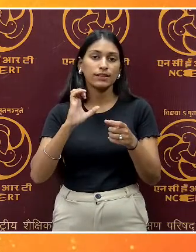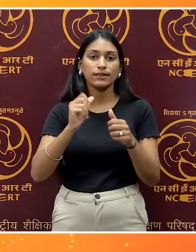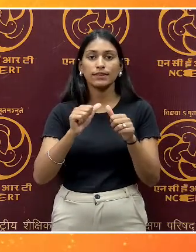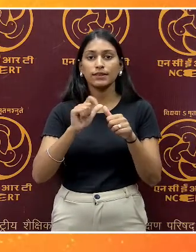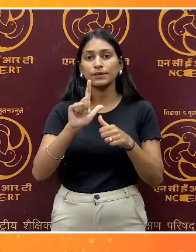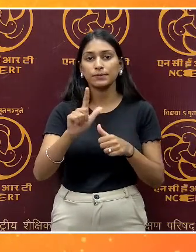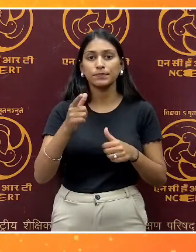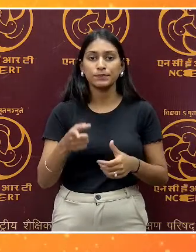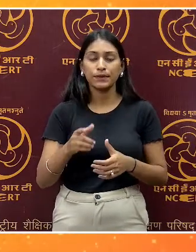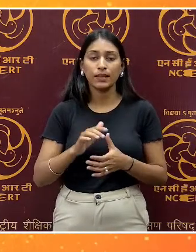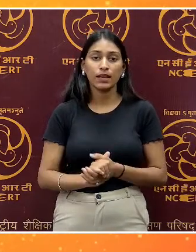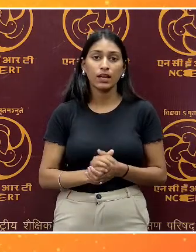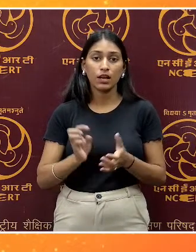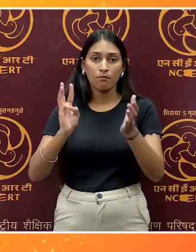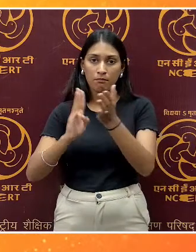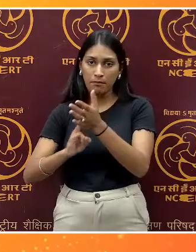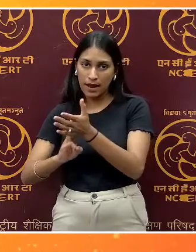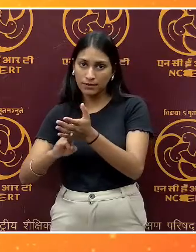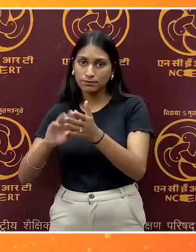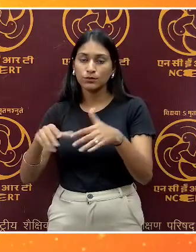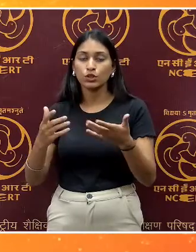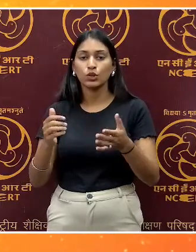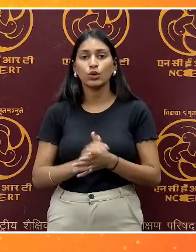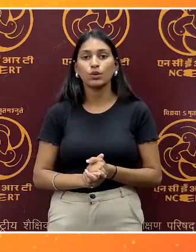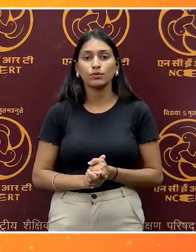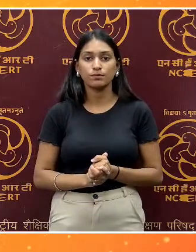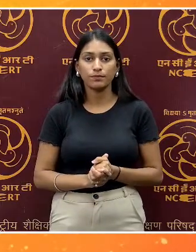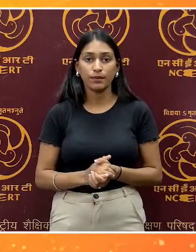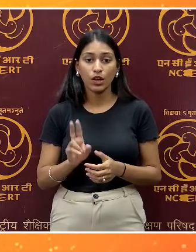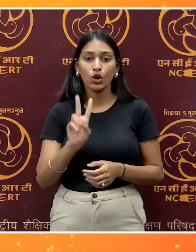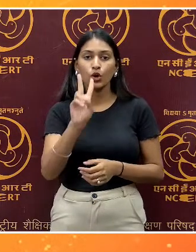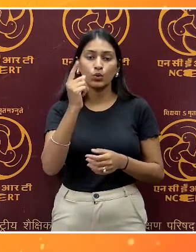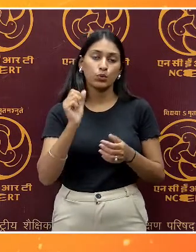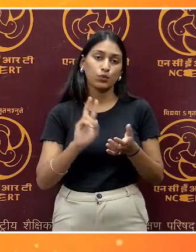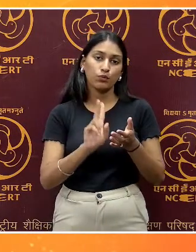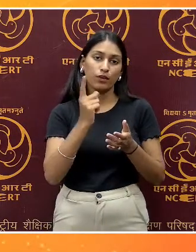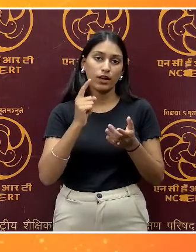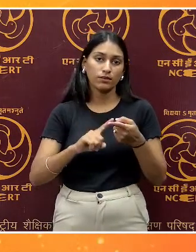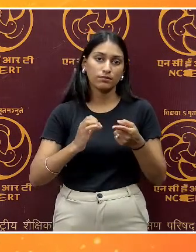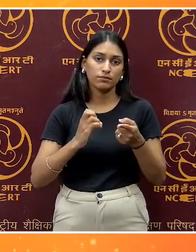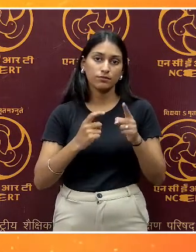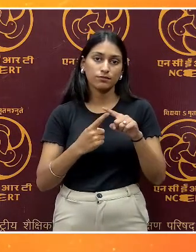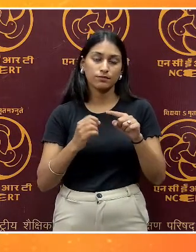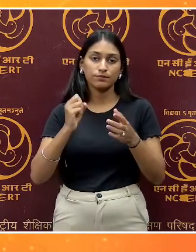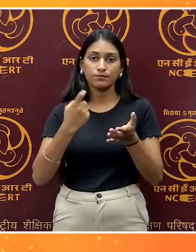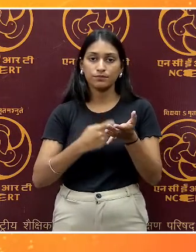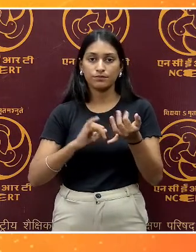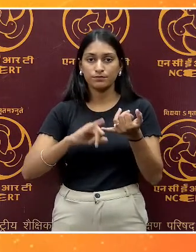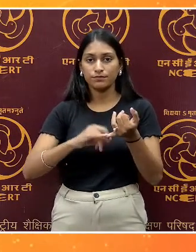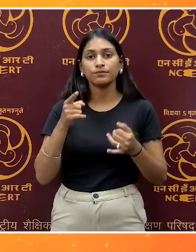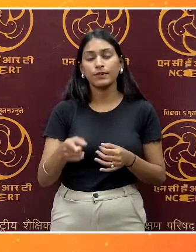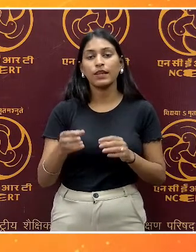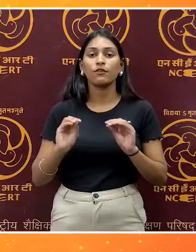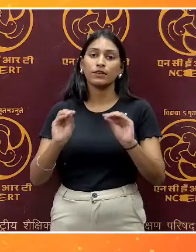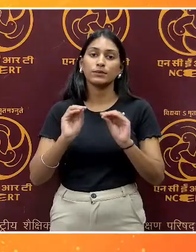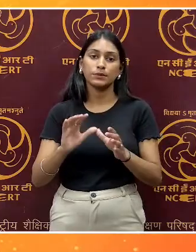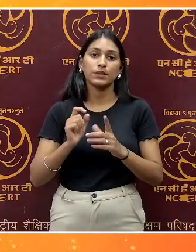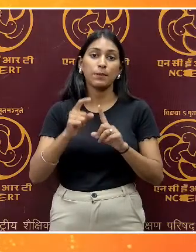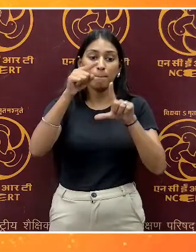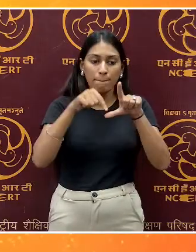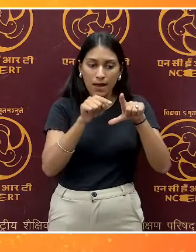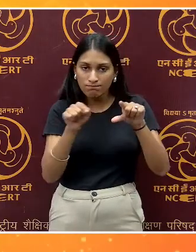the magnitude of the resultant of two vectors either by triangle law or by parallelogram